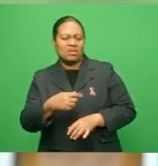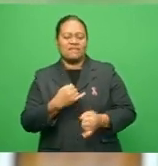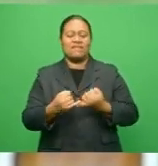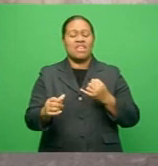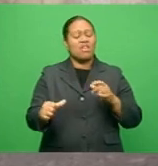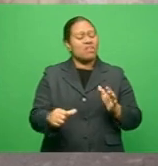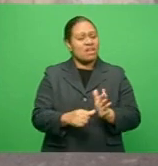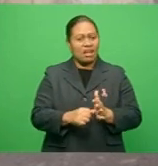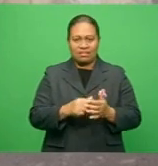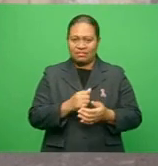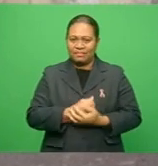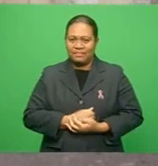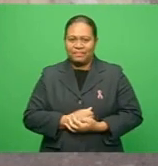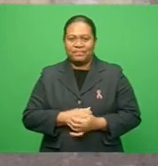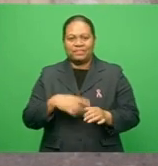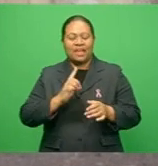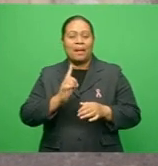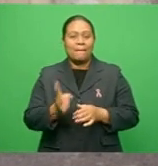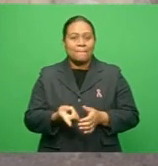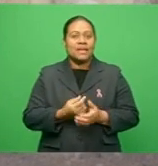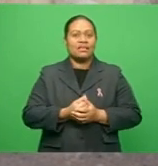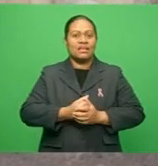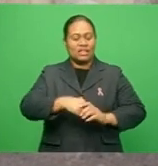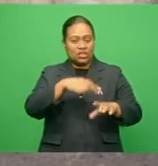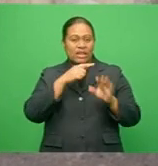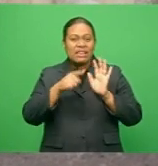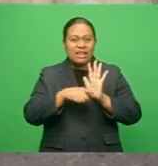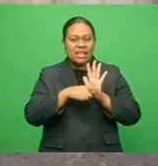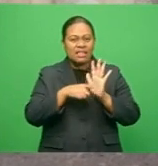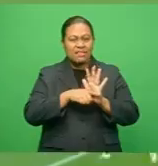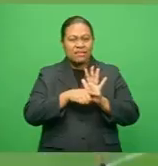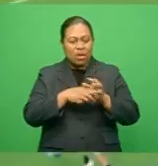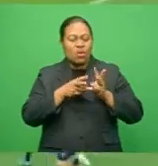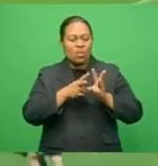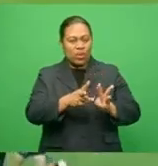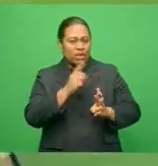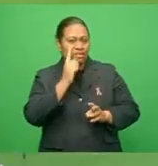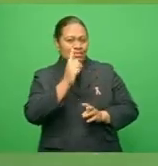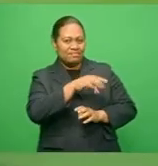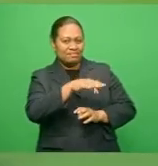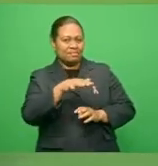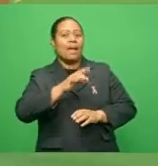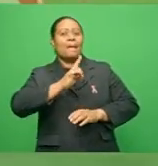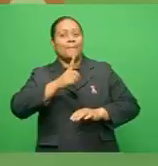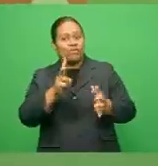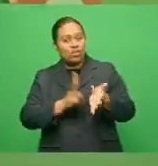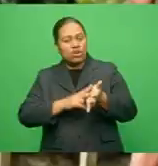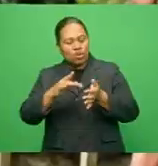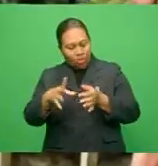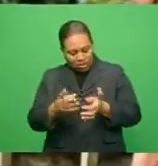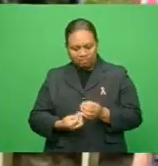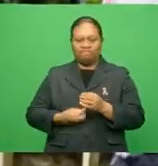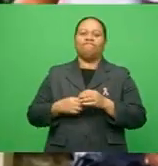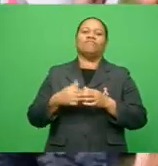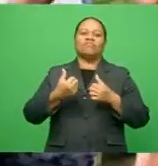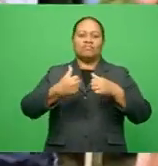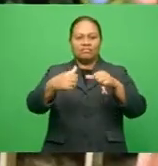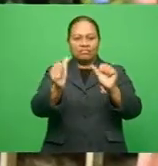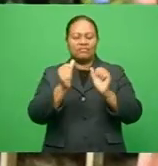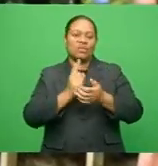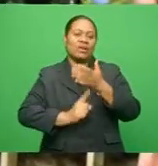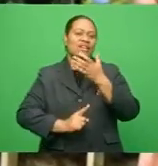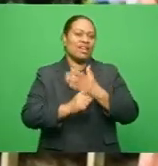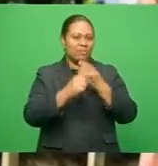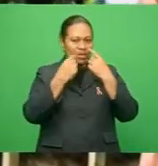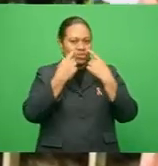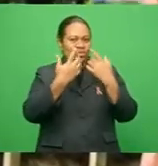raised here. However, with all the negativity and history about Mbangasau, Vunivalu's success gave residents and those familiar with this